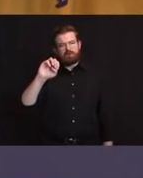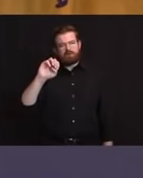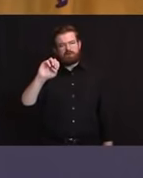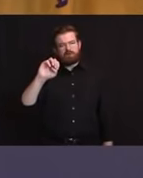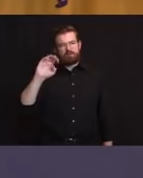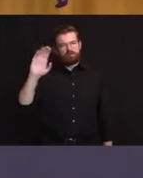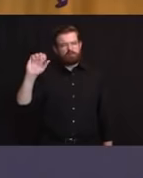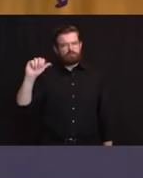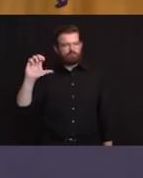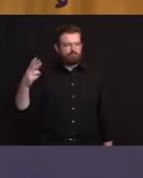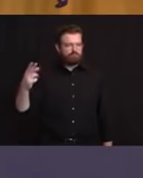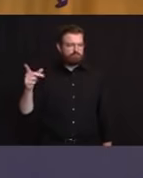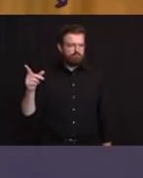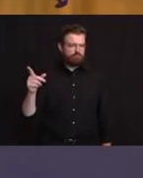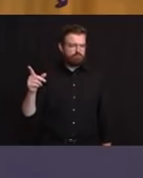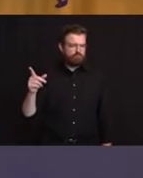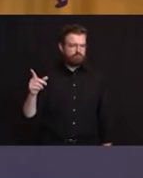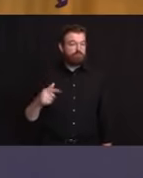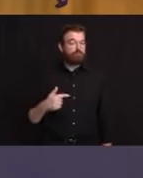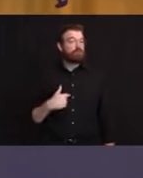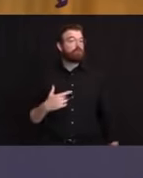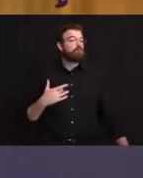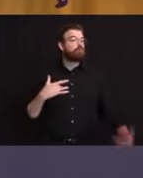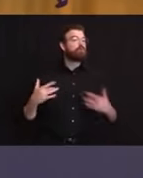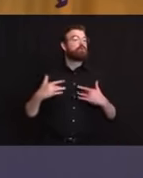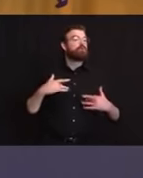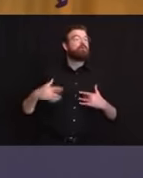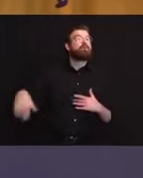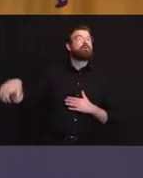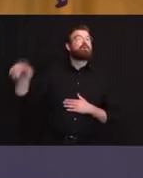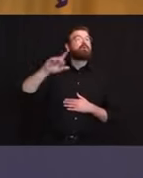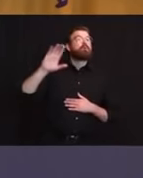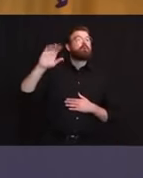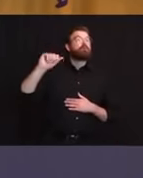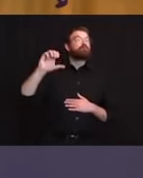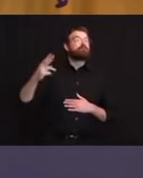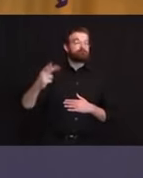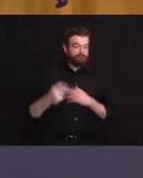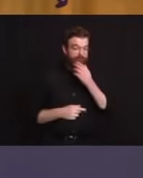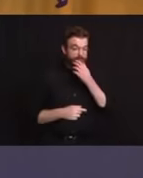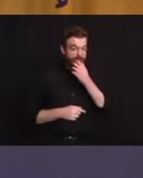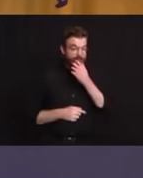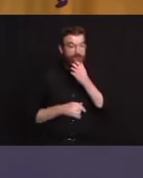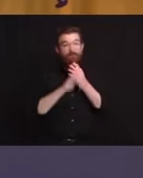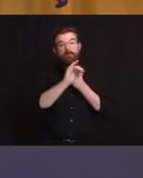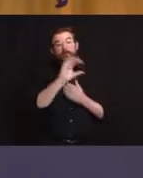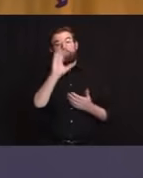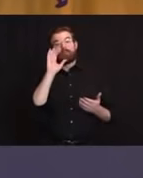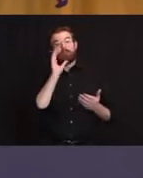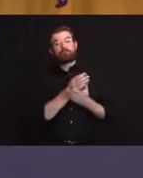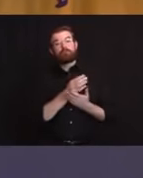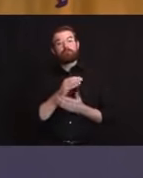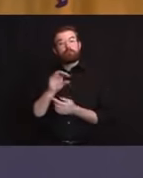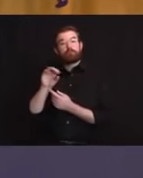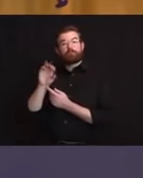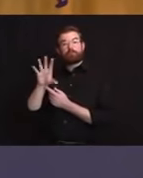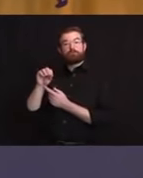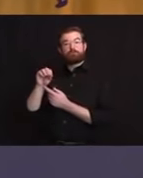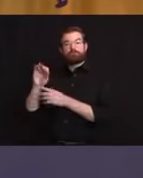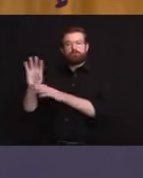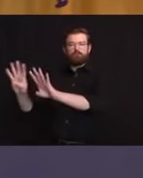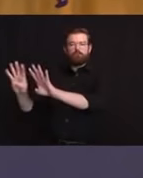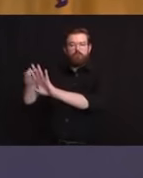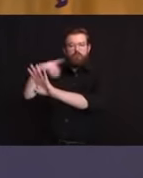what I see on the beach. And by the way, a lot of those photographs, in fairness, are taken at angles like this that make it look even more crowded than